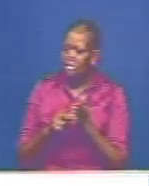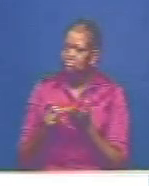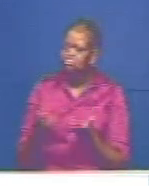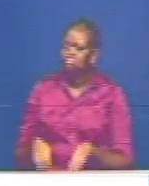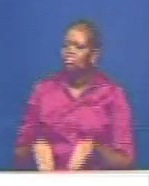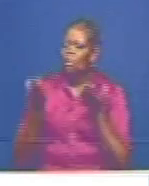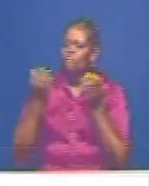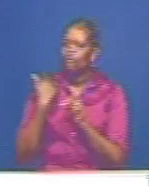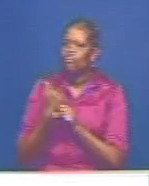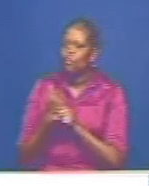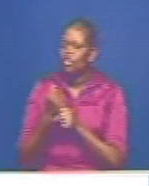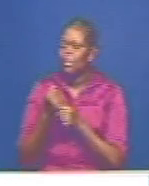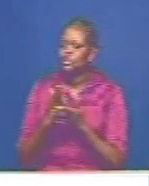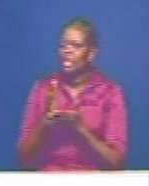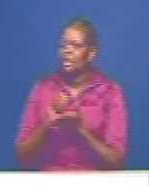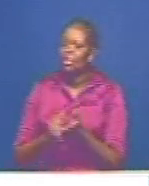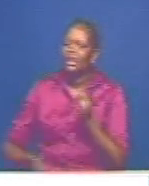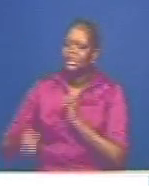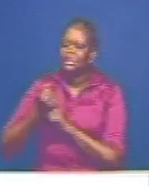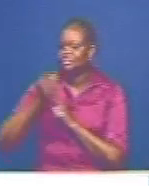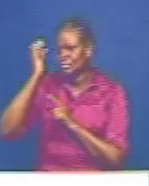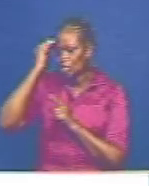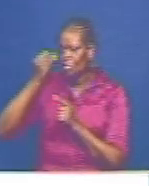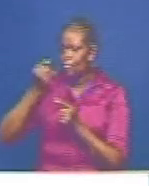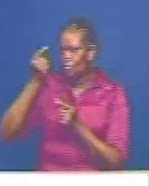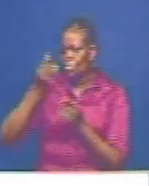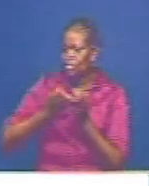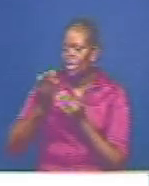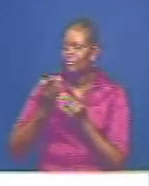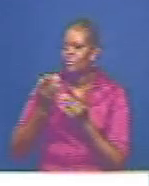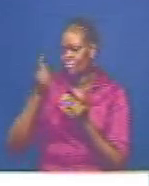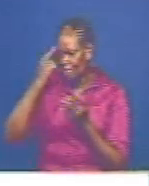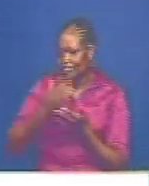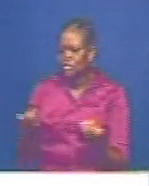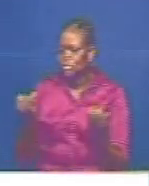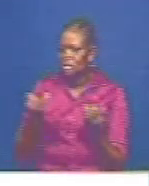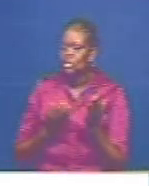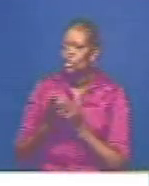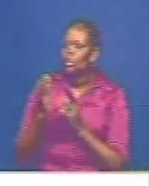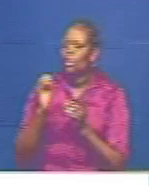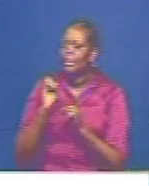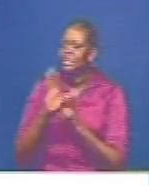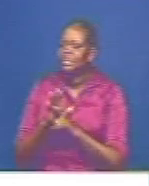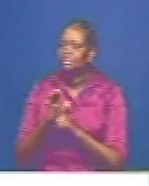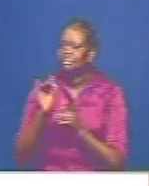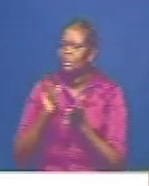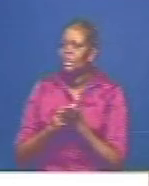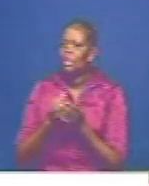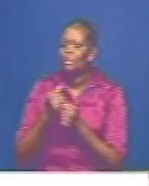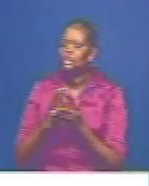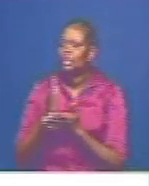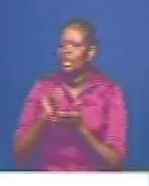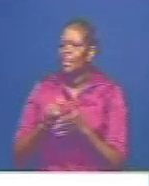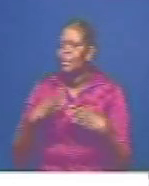efforts towards realizing the education of every Pokot child is through mentorship, mm-hmm. so that we ensure that those who are in school, mm-hmm.